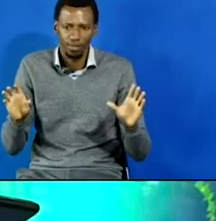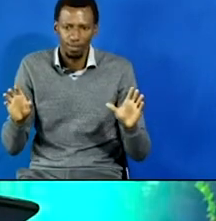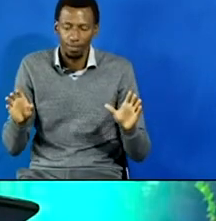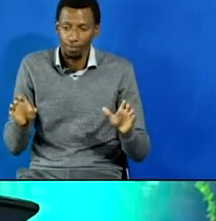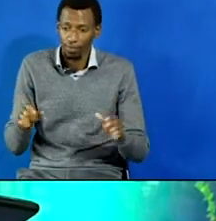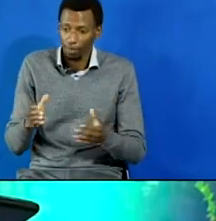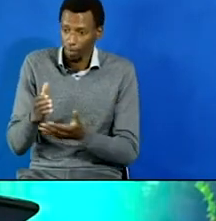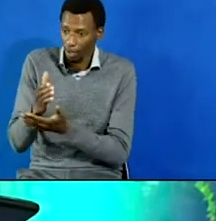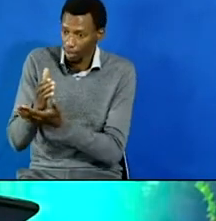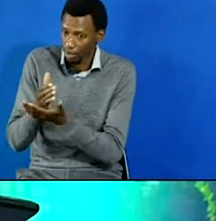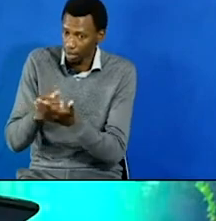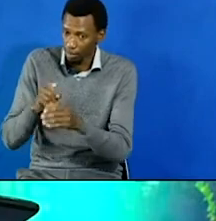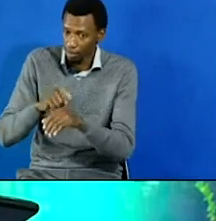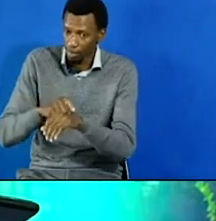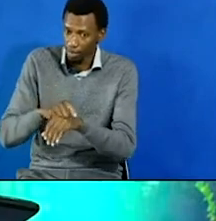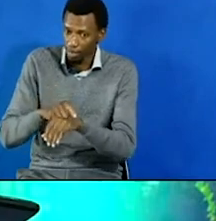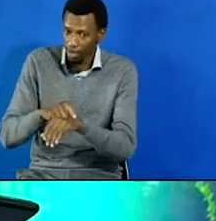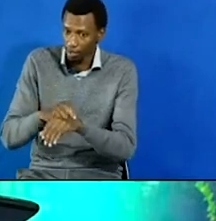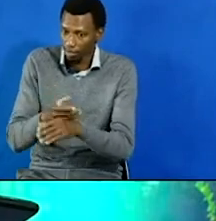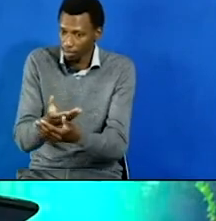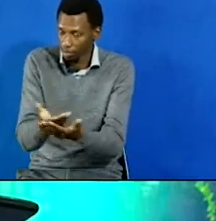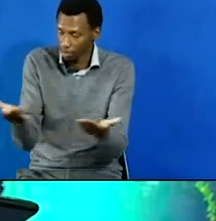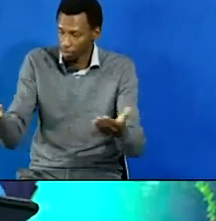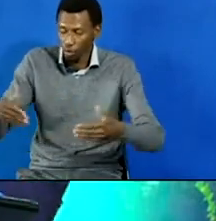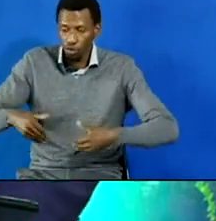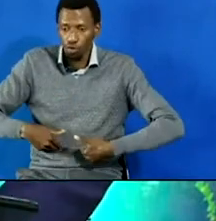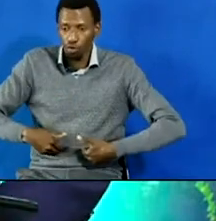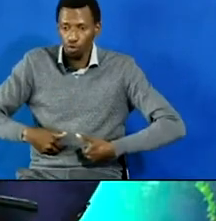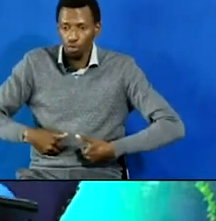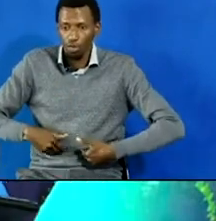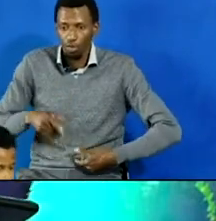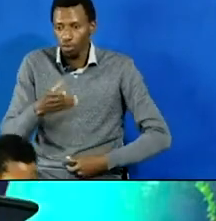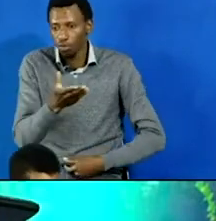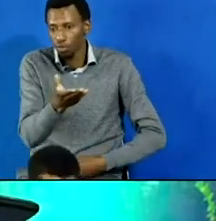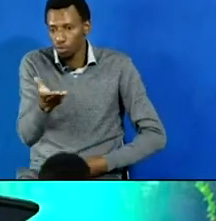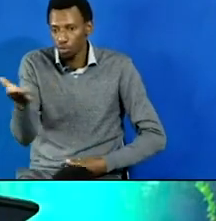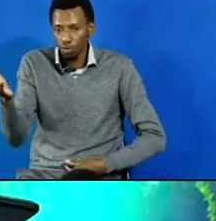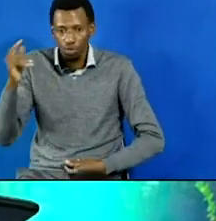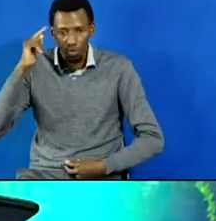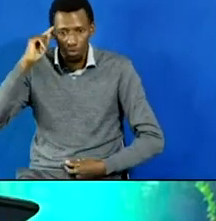Sometimes young people, we think we are wise than even our parents.